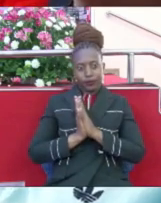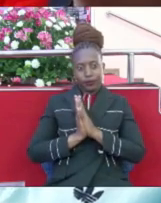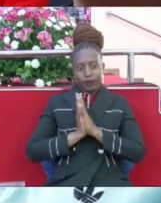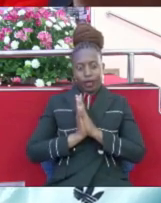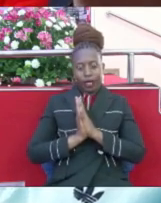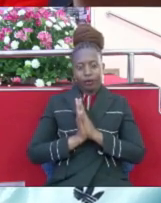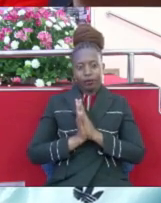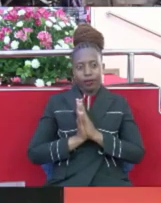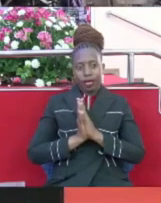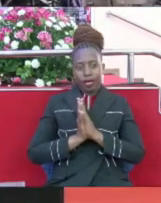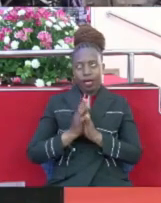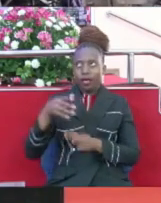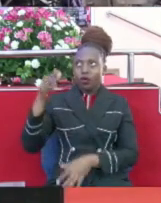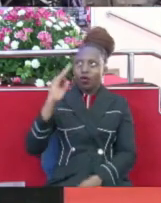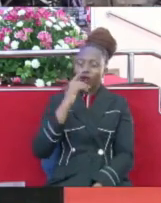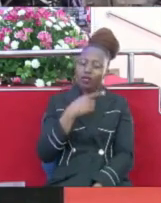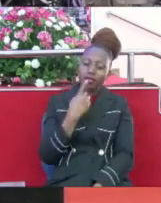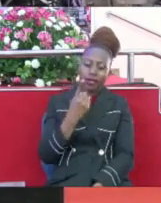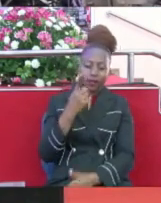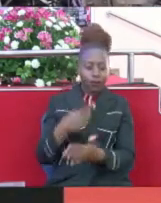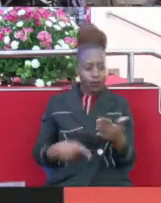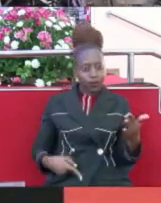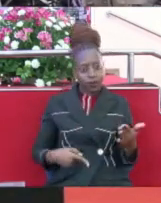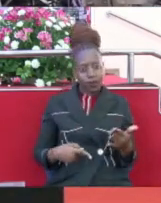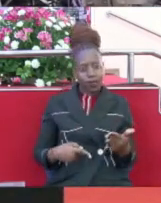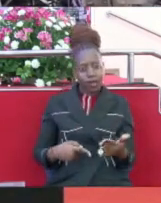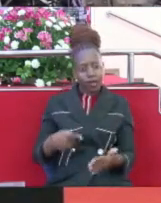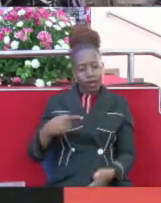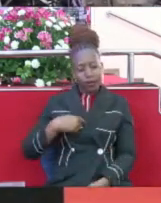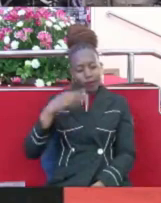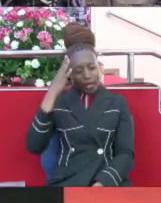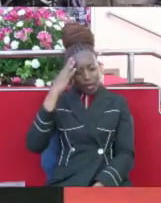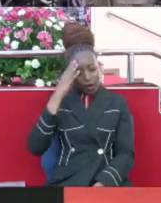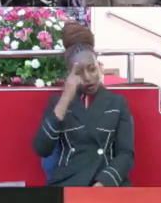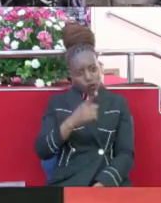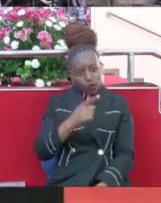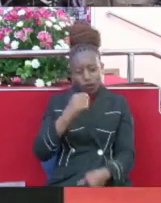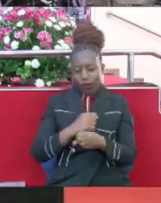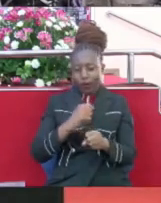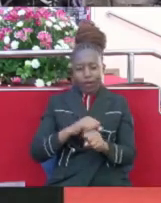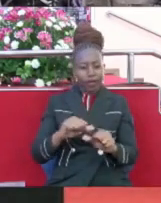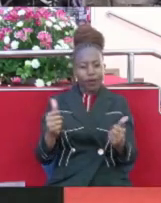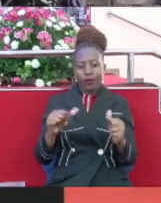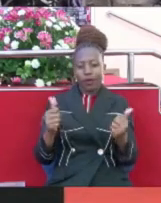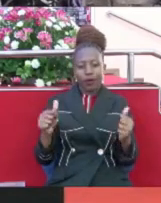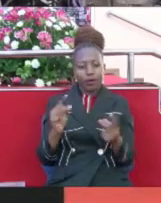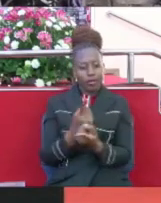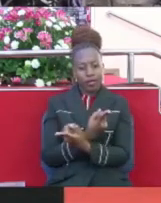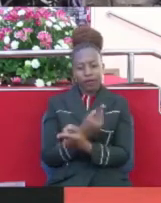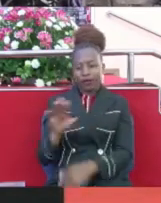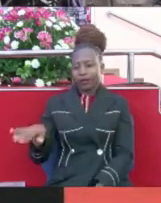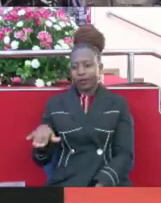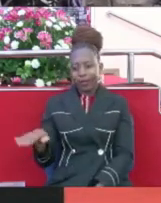And he is saying, I know you have been performing well wherever it is that you are placed. But